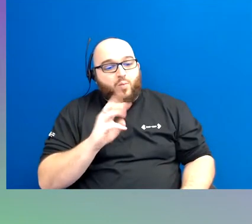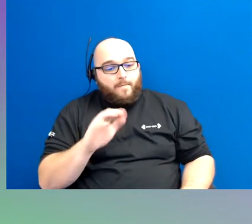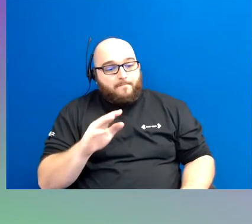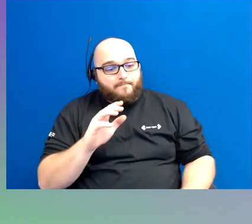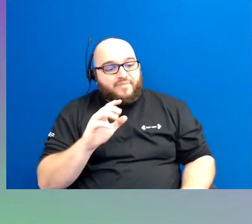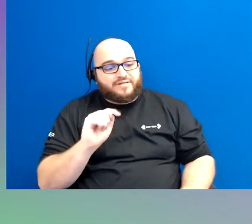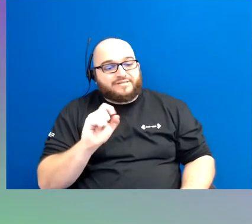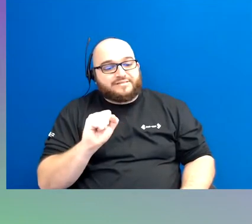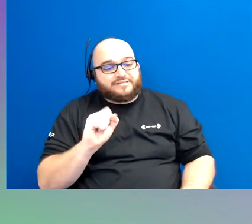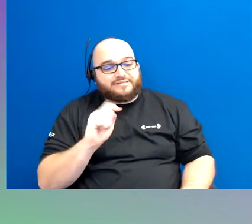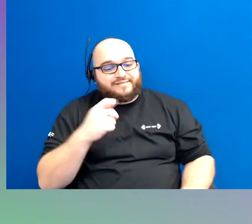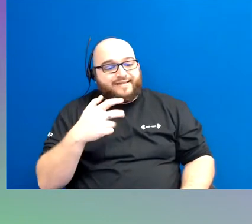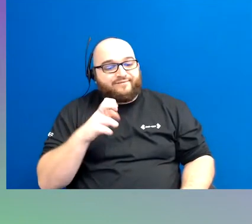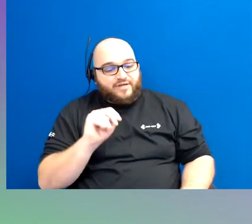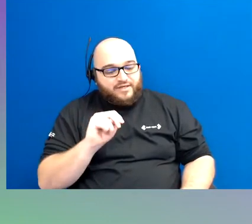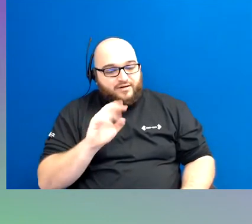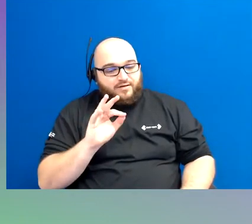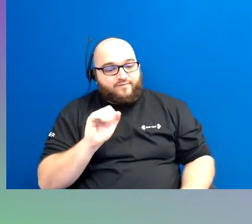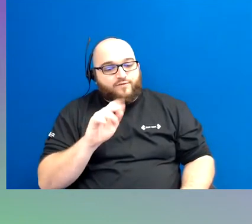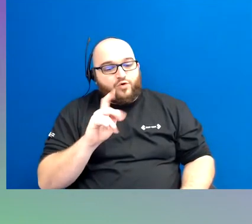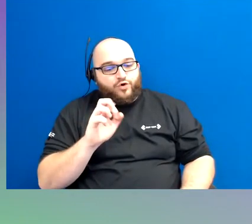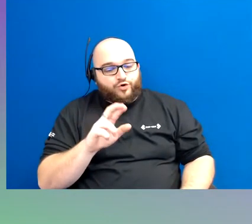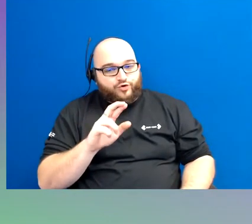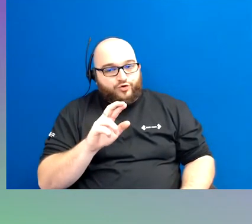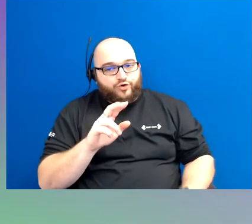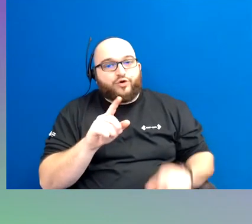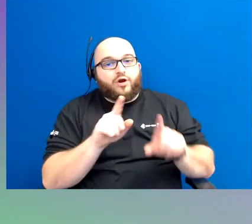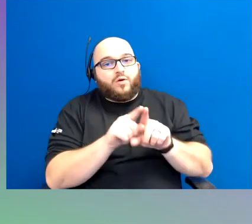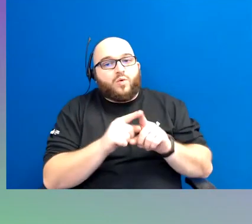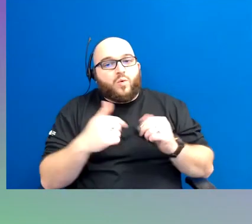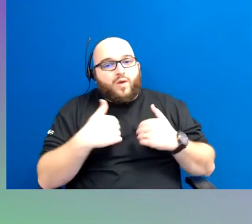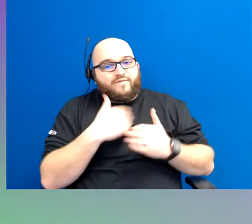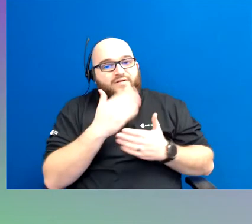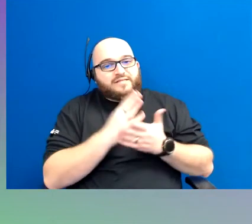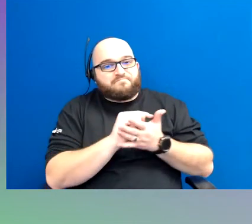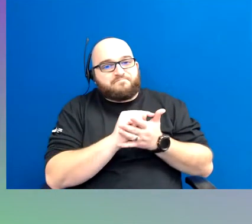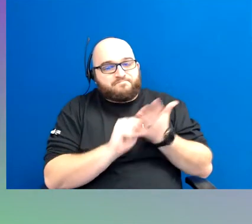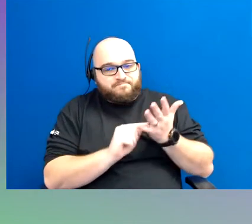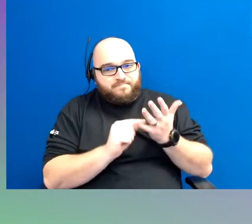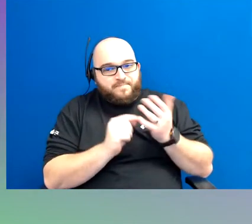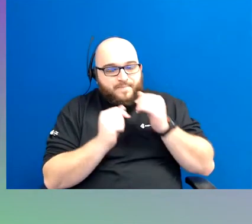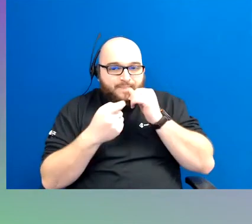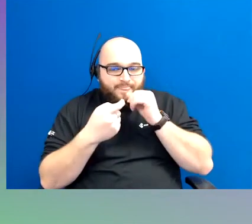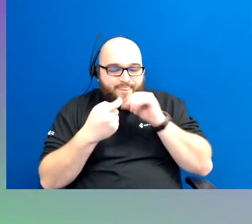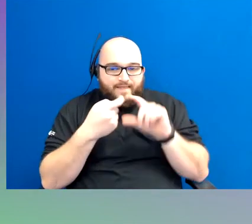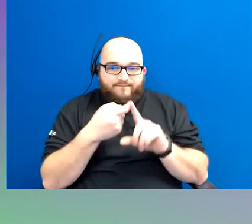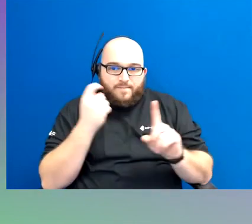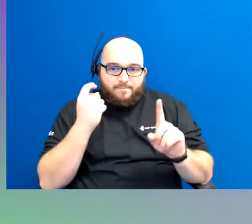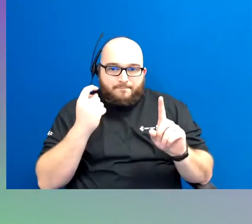also have some stuff from oh, what it's called.